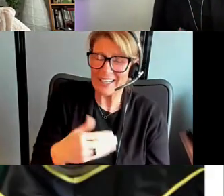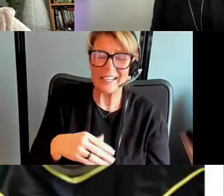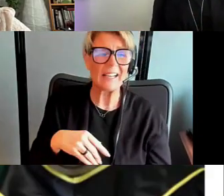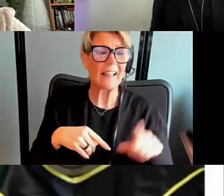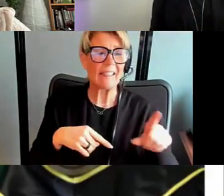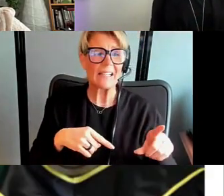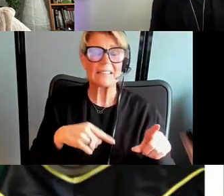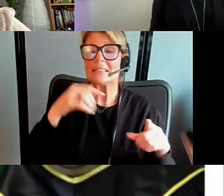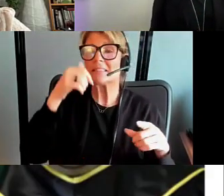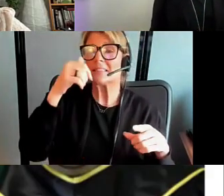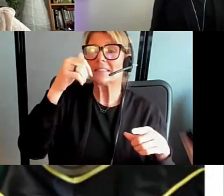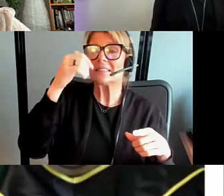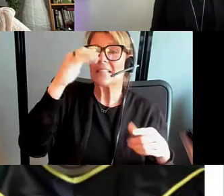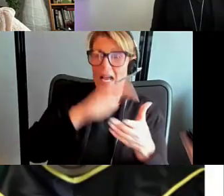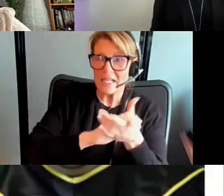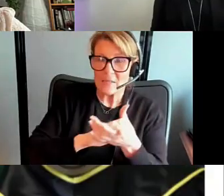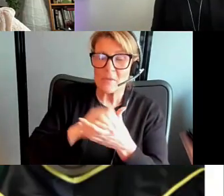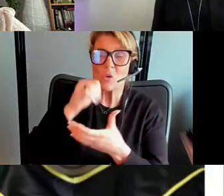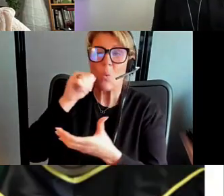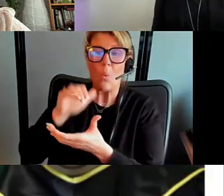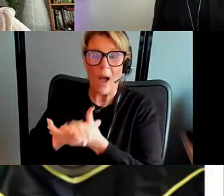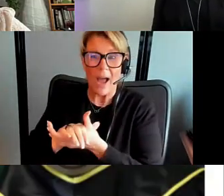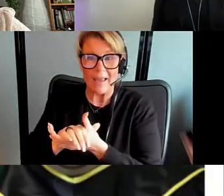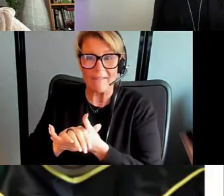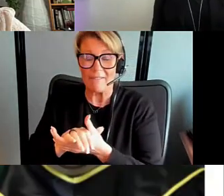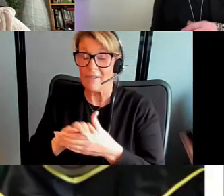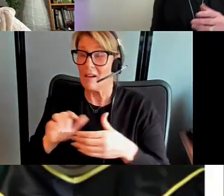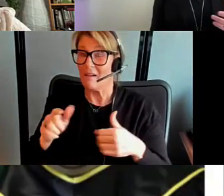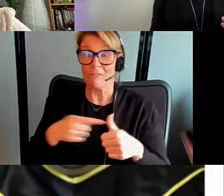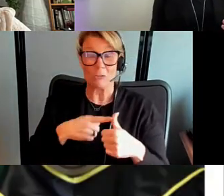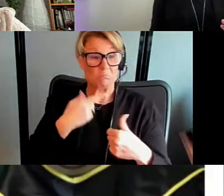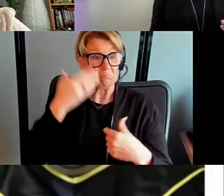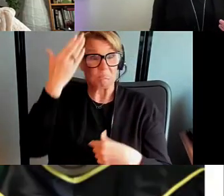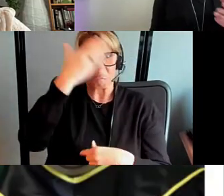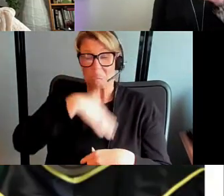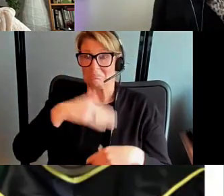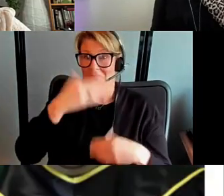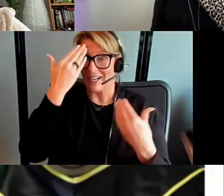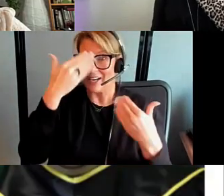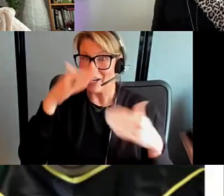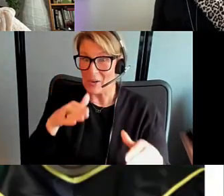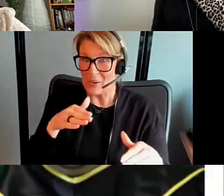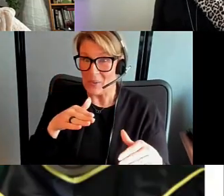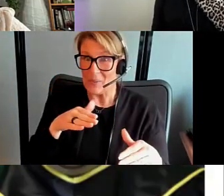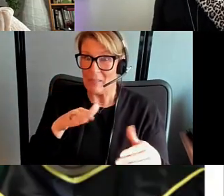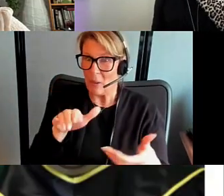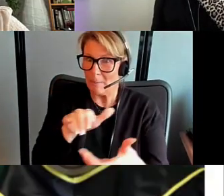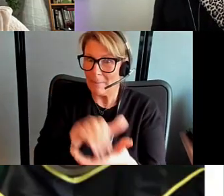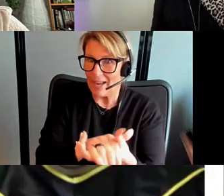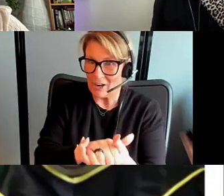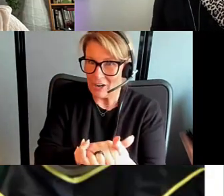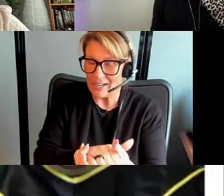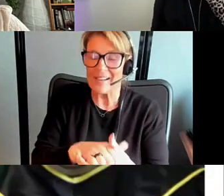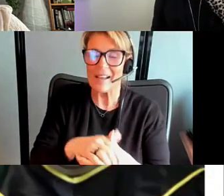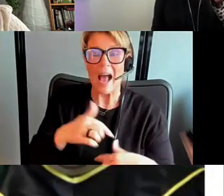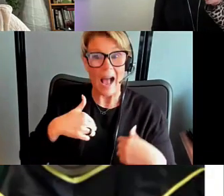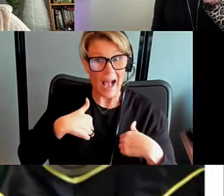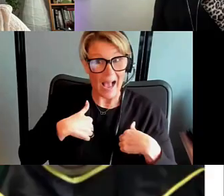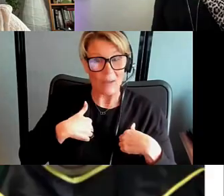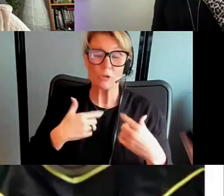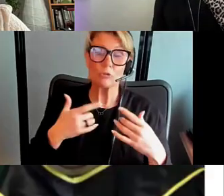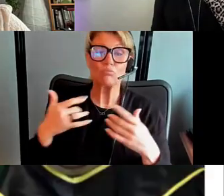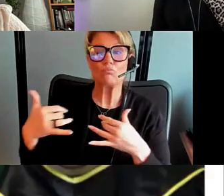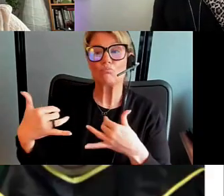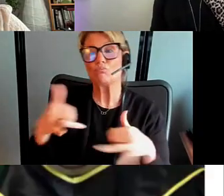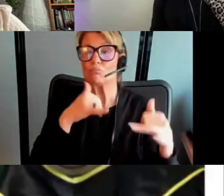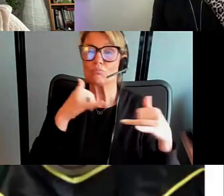and a wife. I did not know they were a husband and a wife. I actually was on social media, and